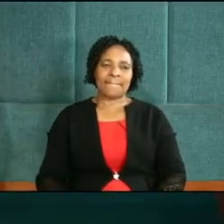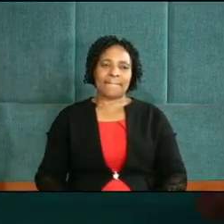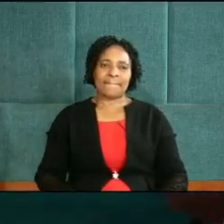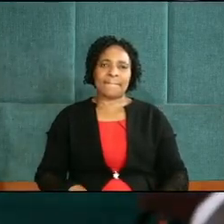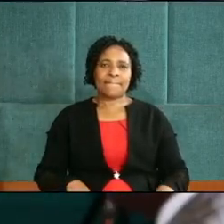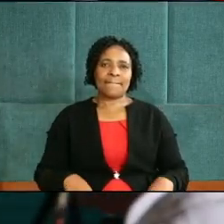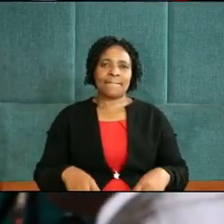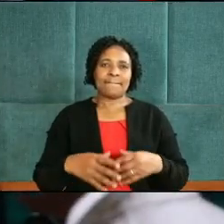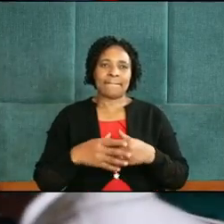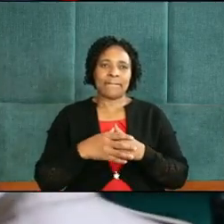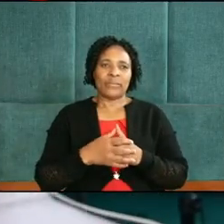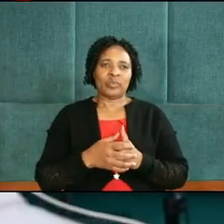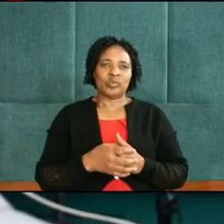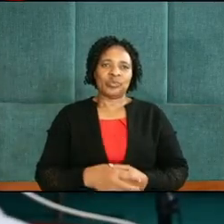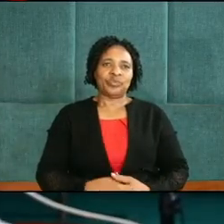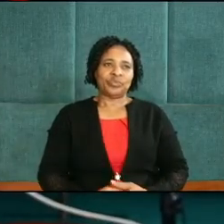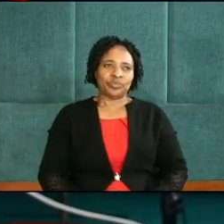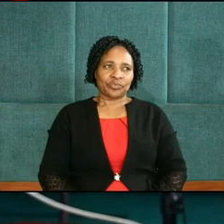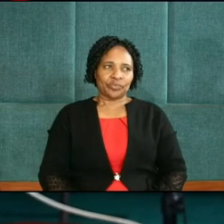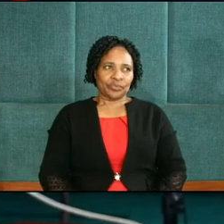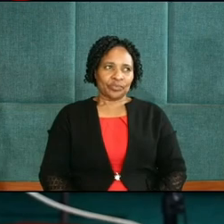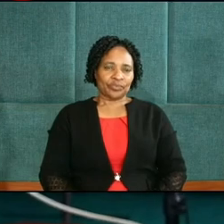me. Stand with me.